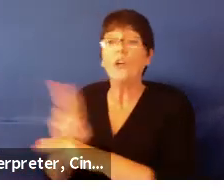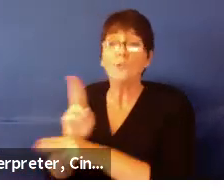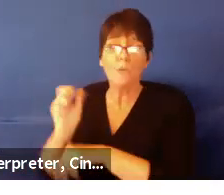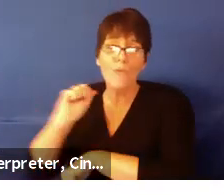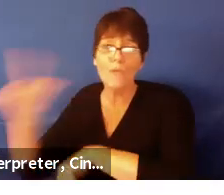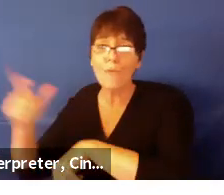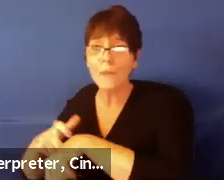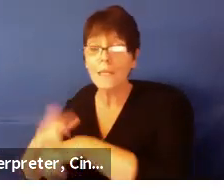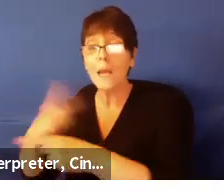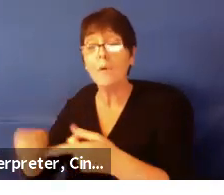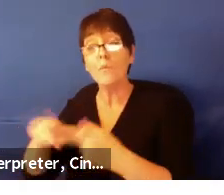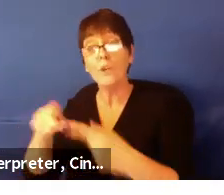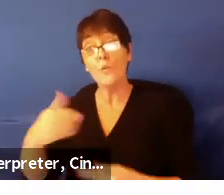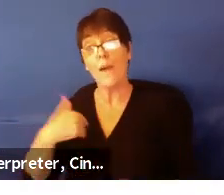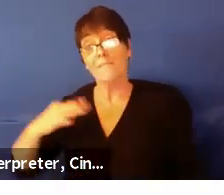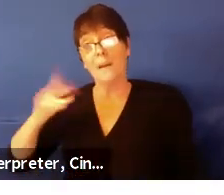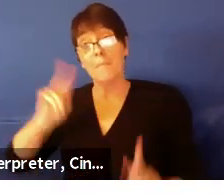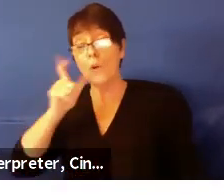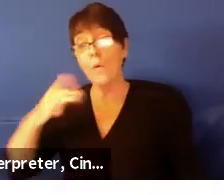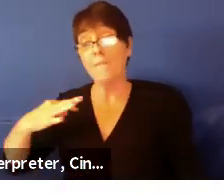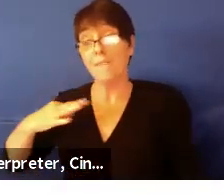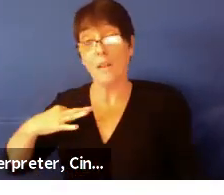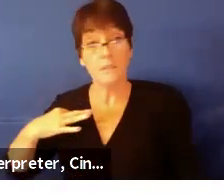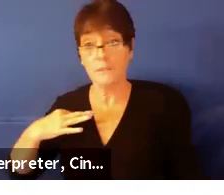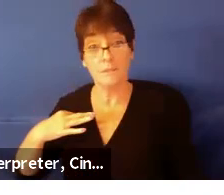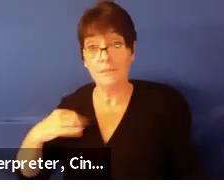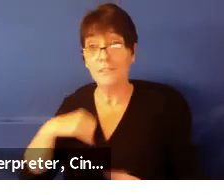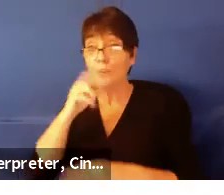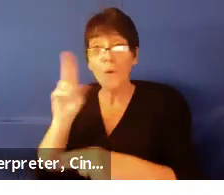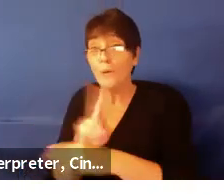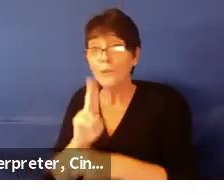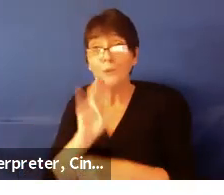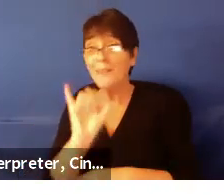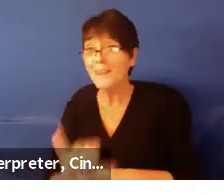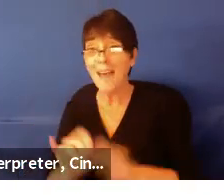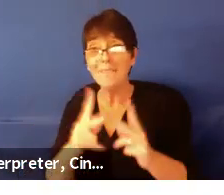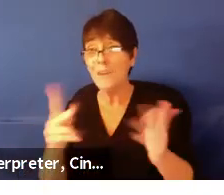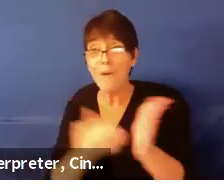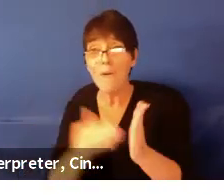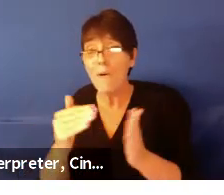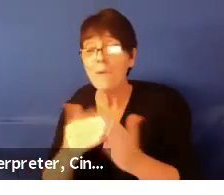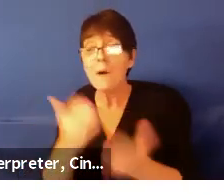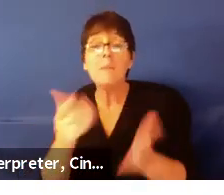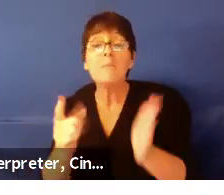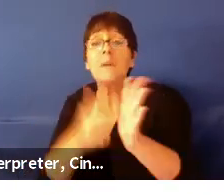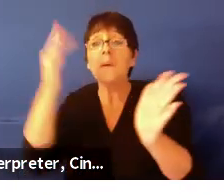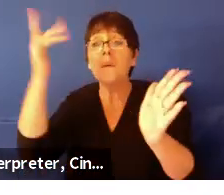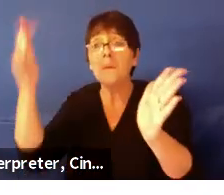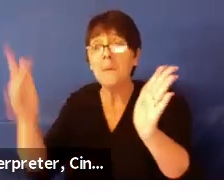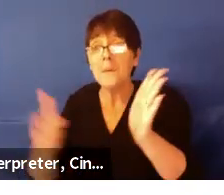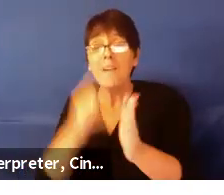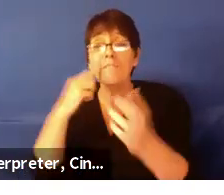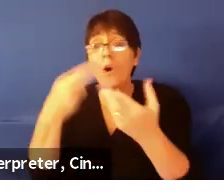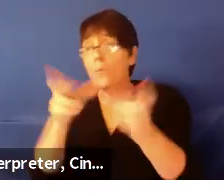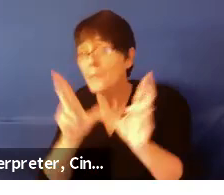but when you have volunteers who maybe don't use that platform very often, except maybe for an occasional regional or